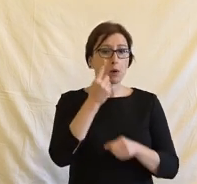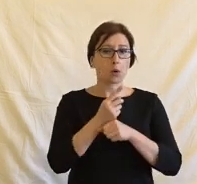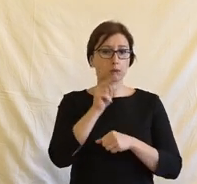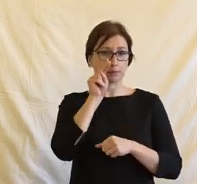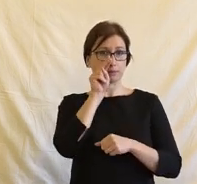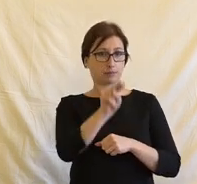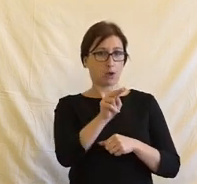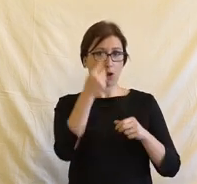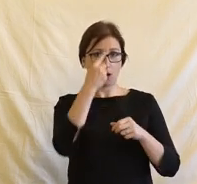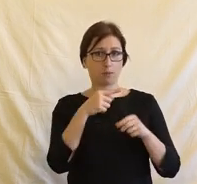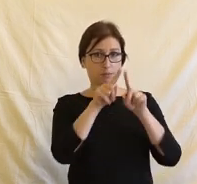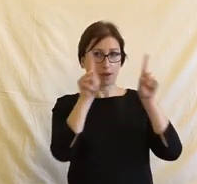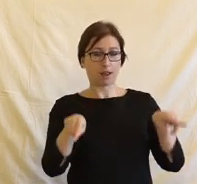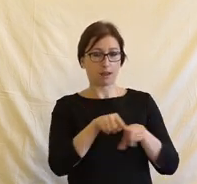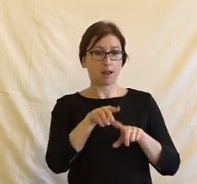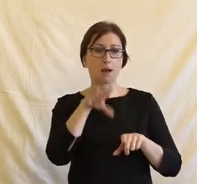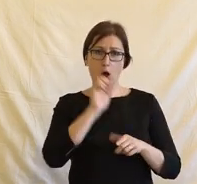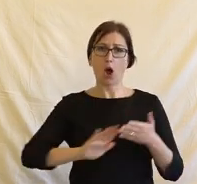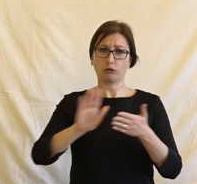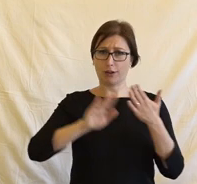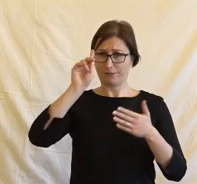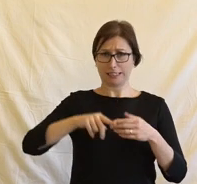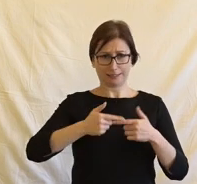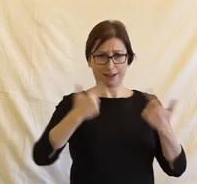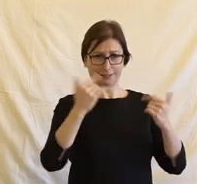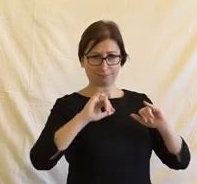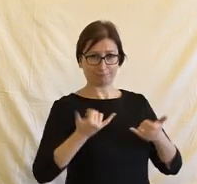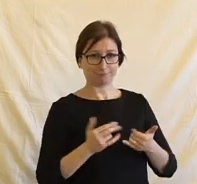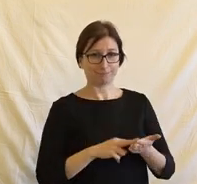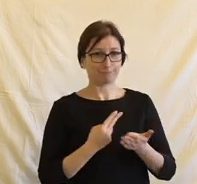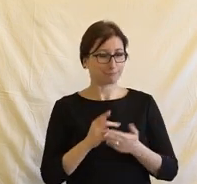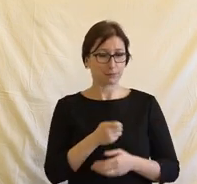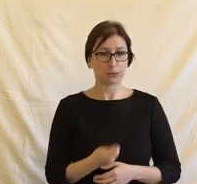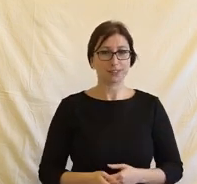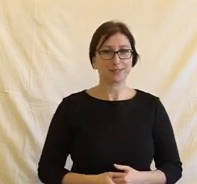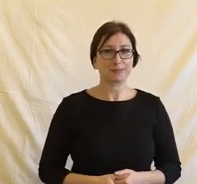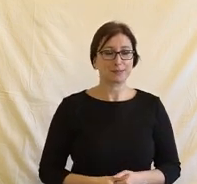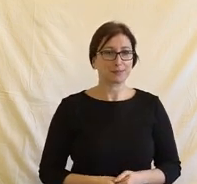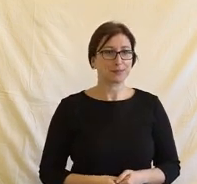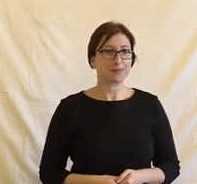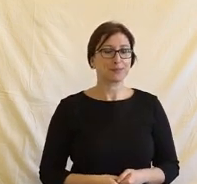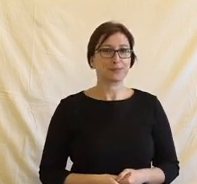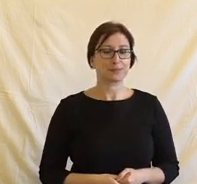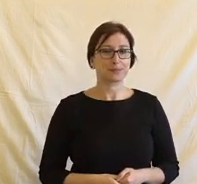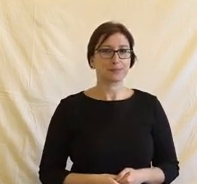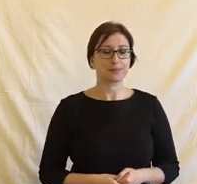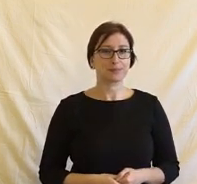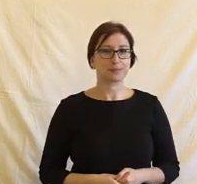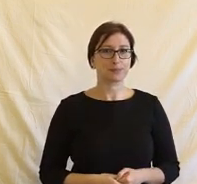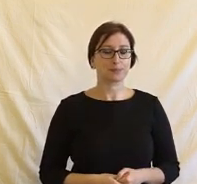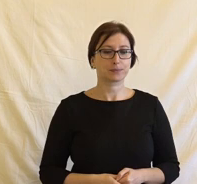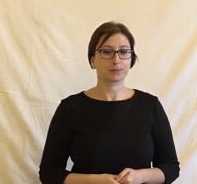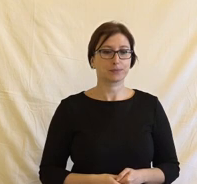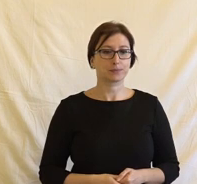pohledem na obrazovku všichni pochopíte, o čem hovořím. At least there's two people here that can read it. But